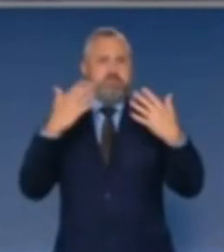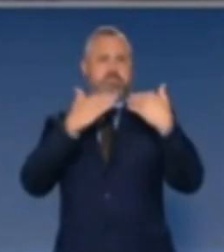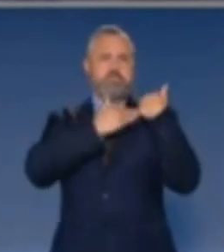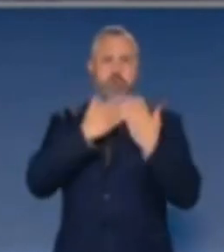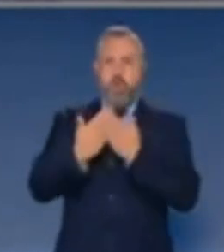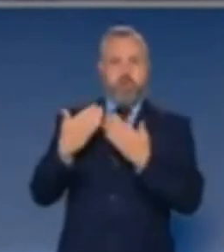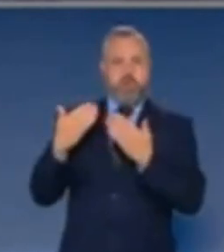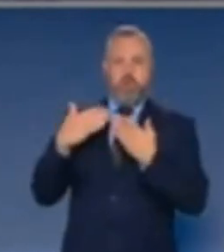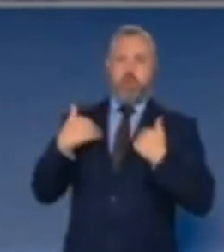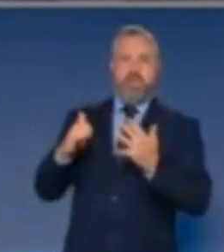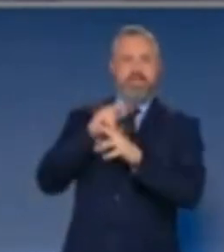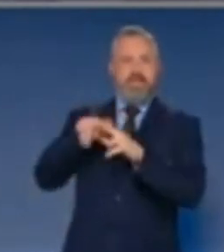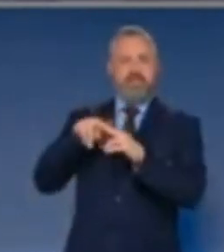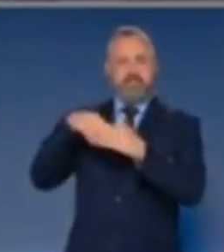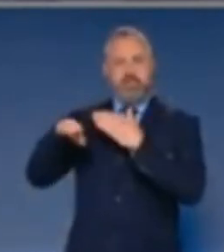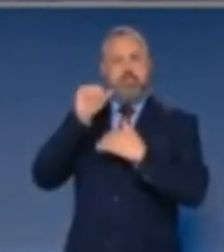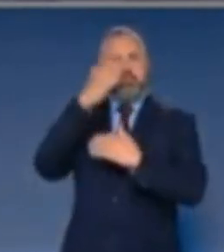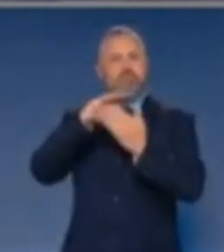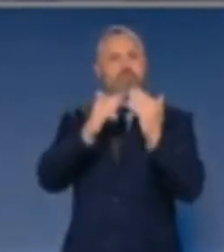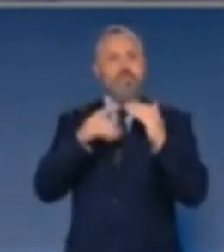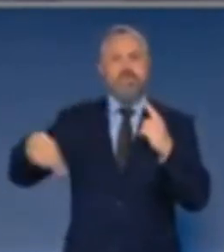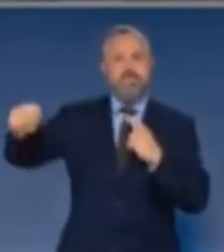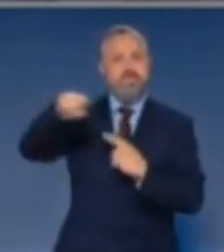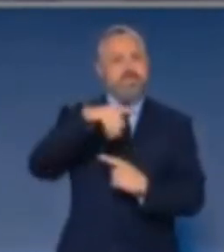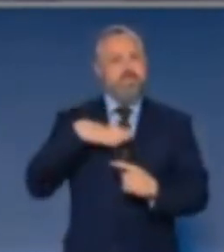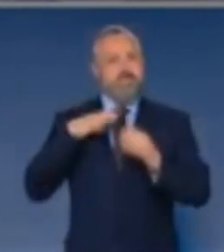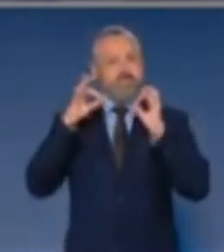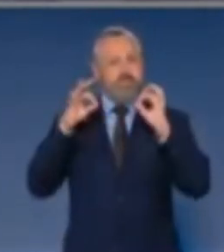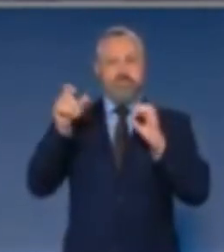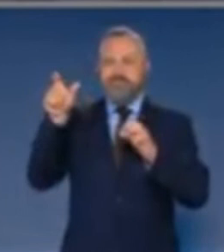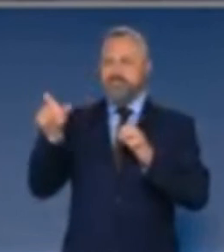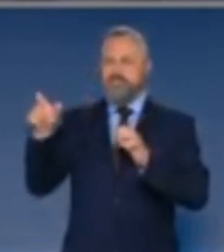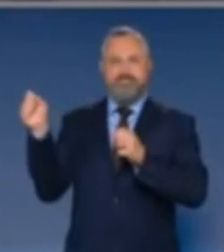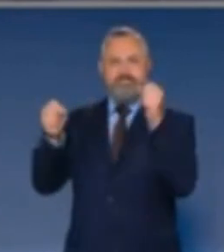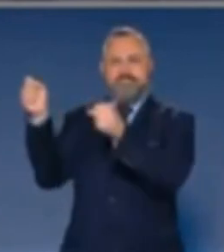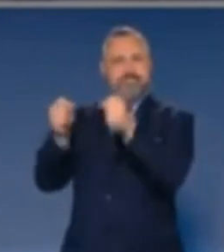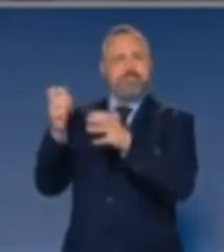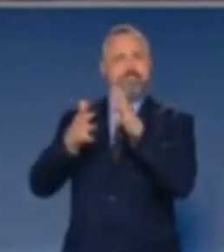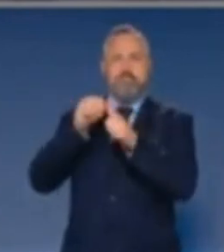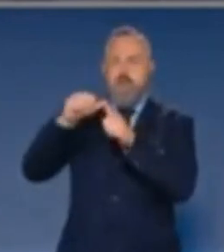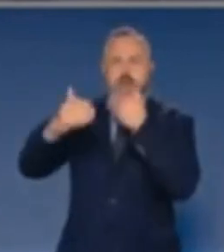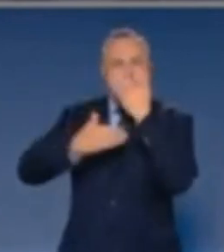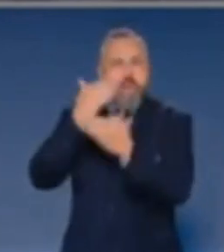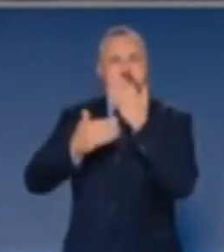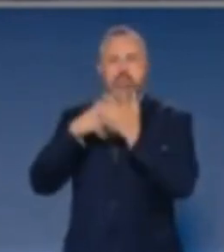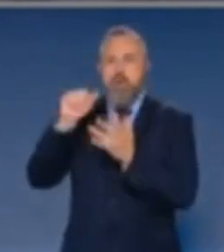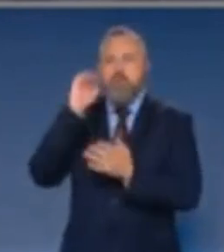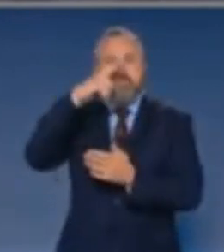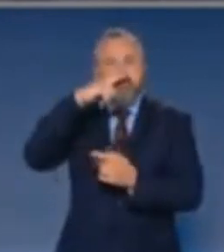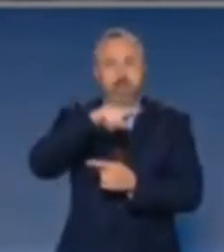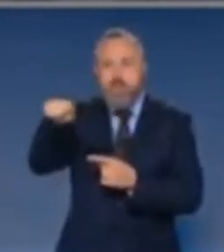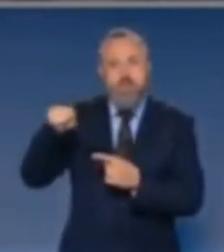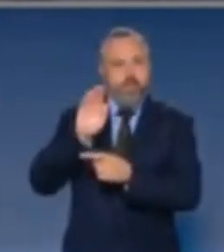be dedicated staff or more additional resources to help them get the message out to those communities, especially when we know there's a bit of